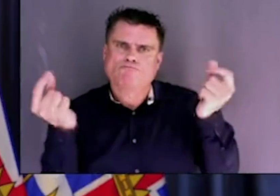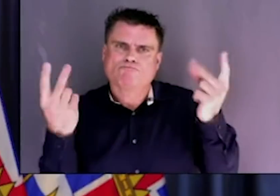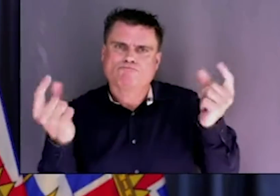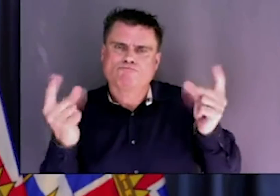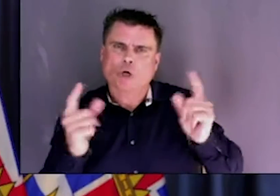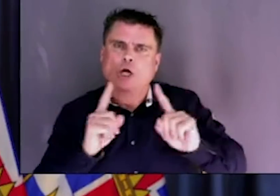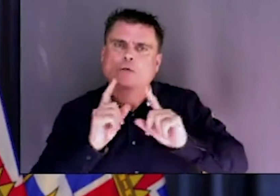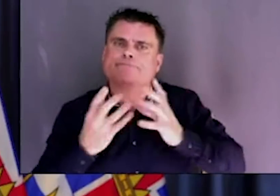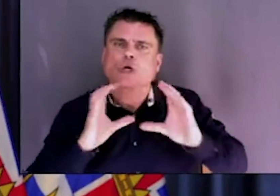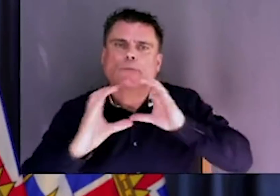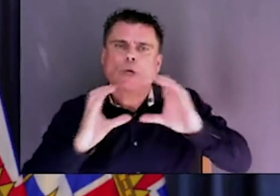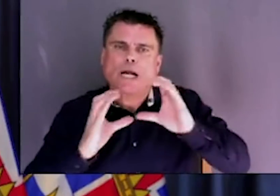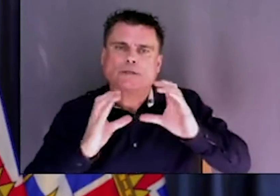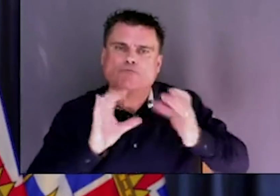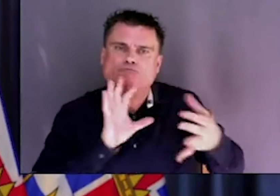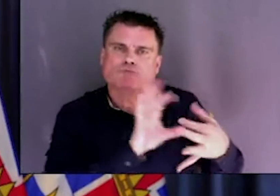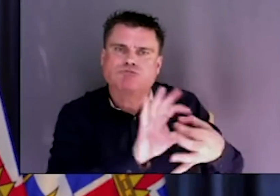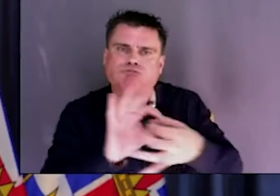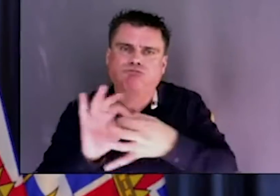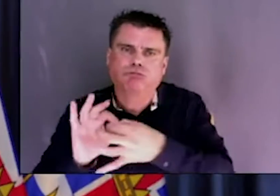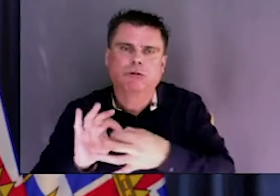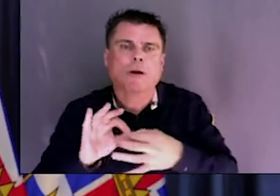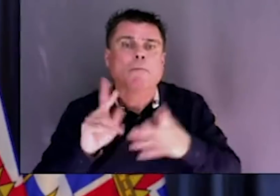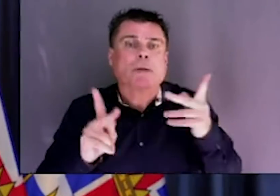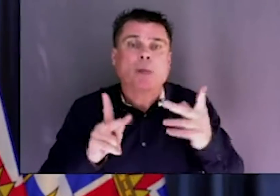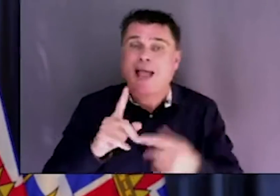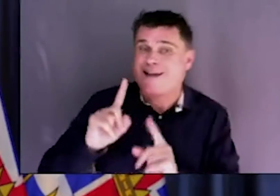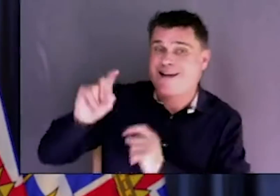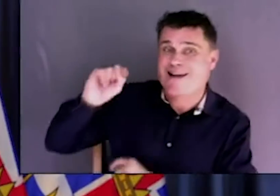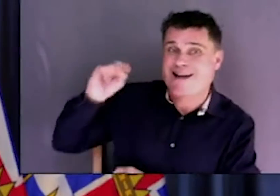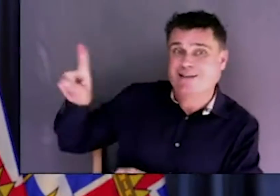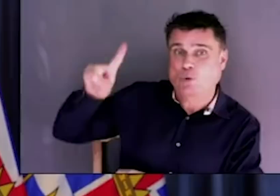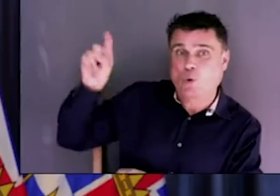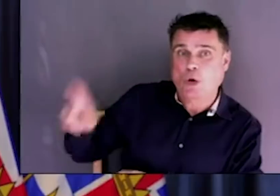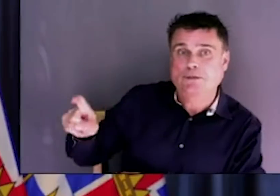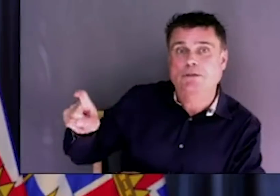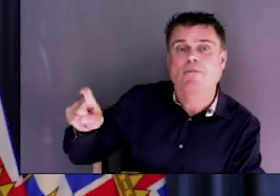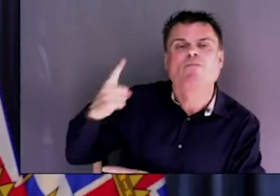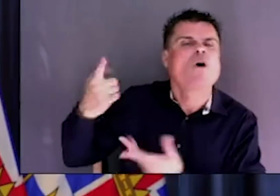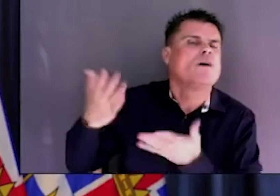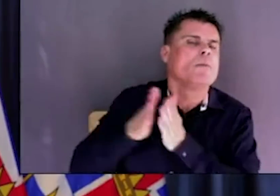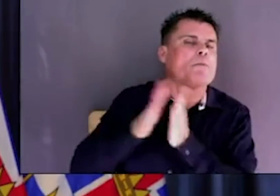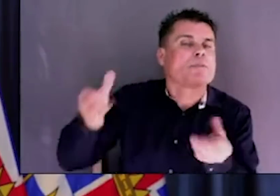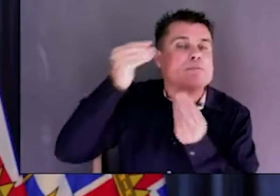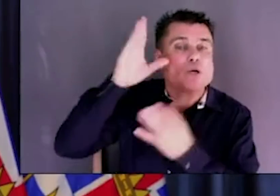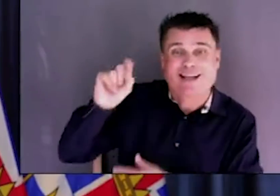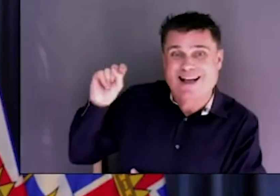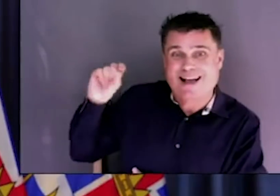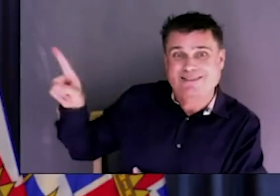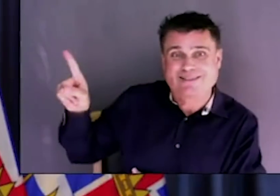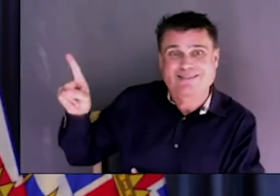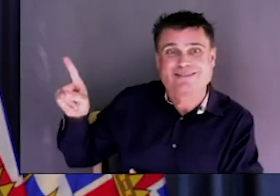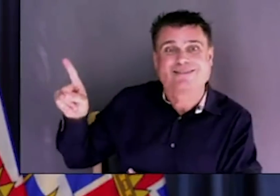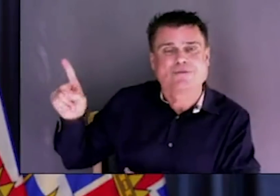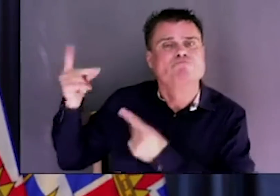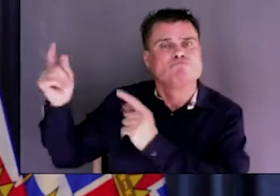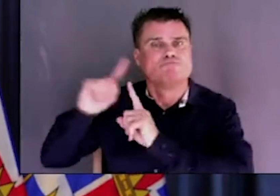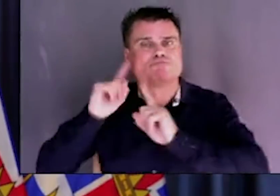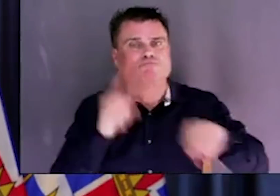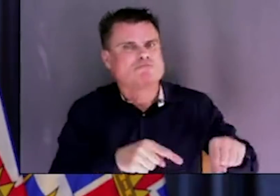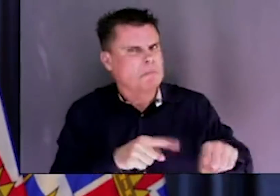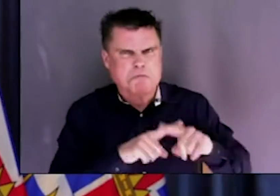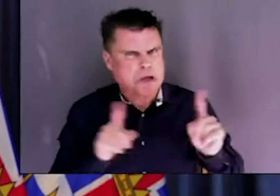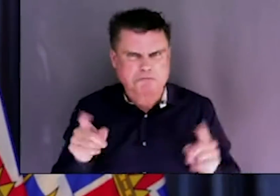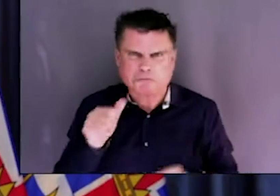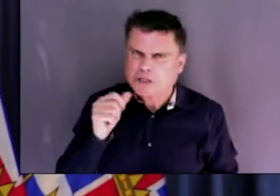wondering why not. Well, that's a good question. Those issues are still underway, as you know. We have made progress